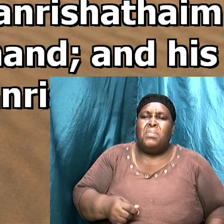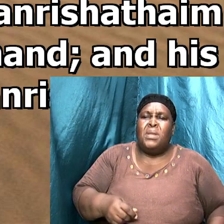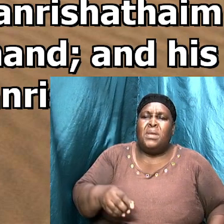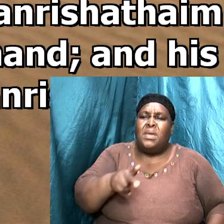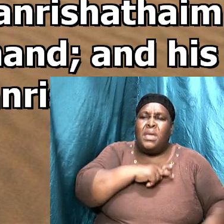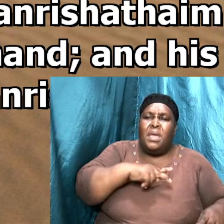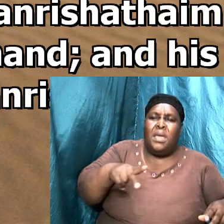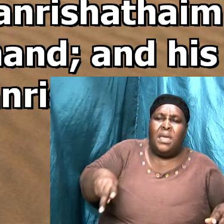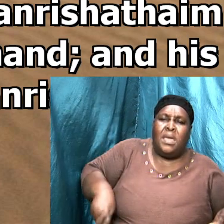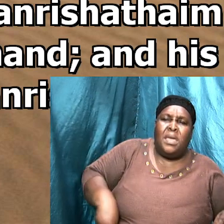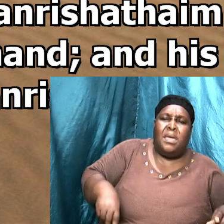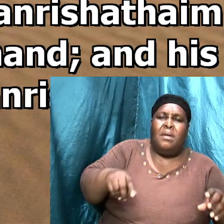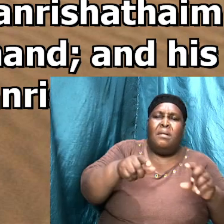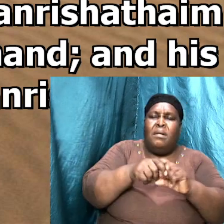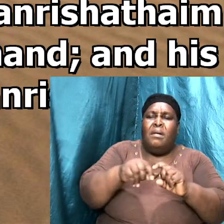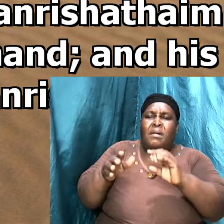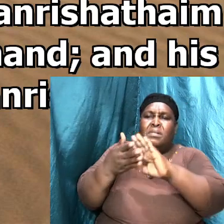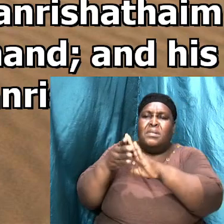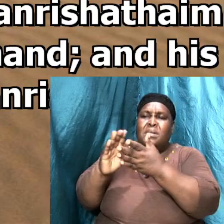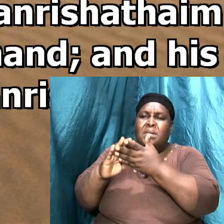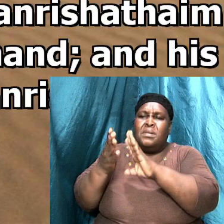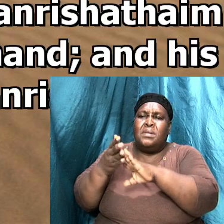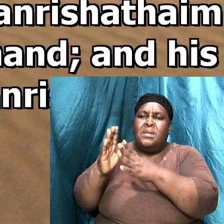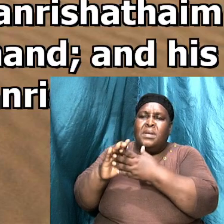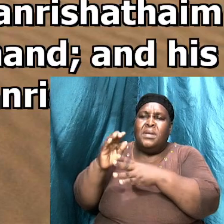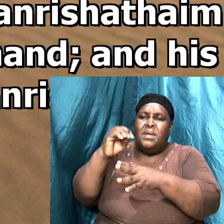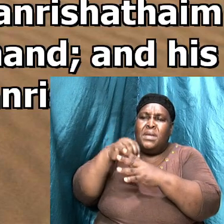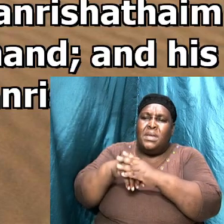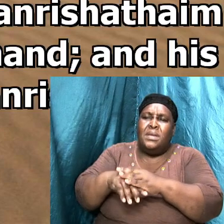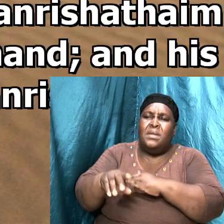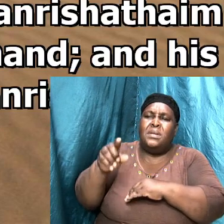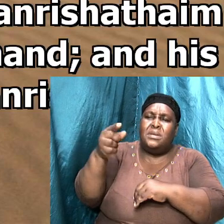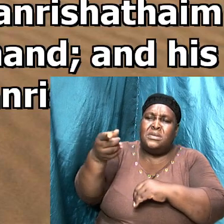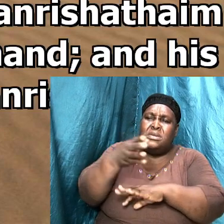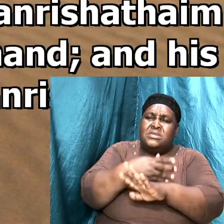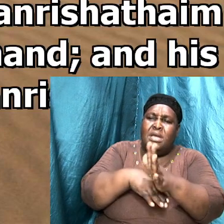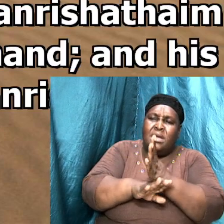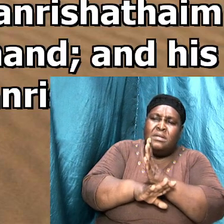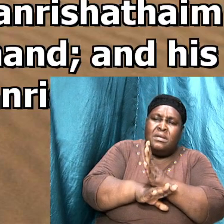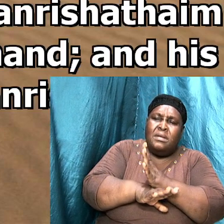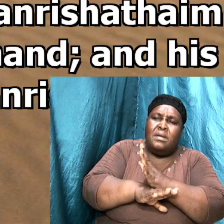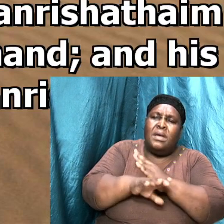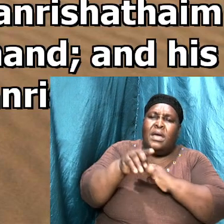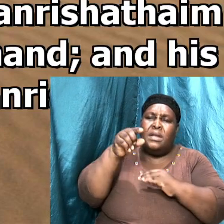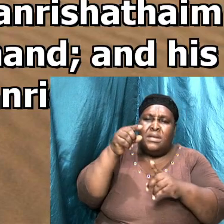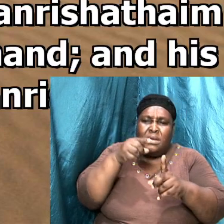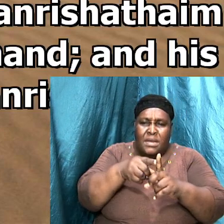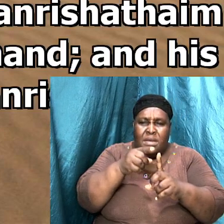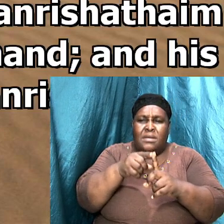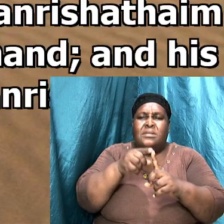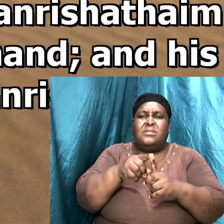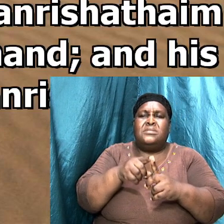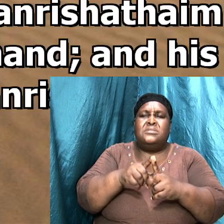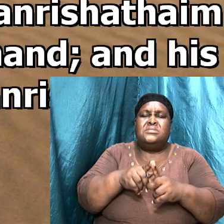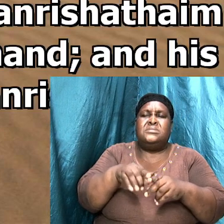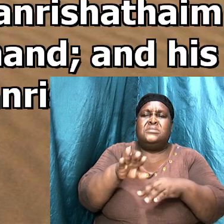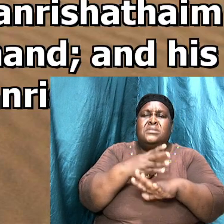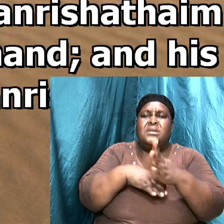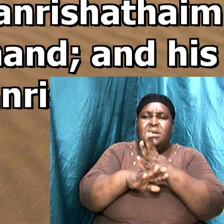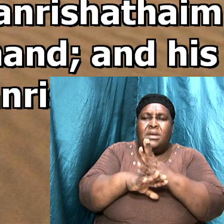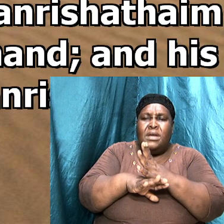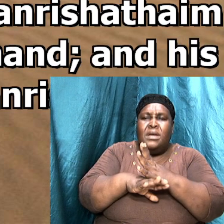Rish hath and him, king of Mesopotamia, into his hand and his hand